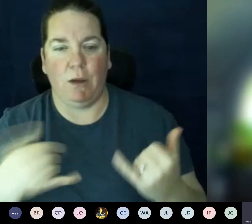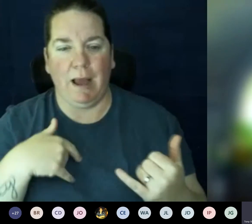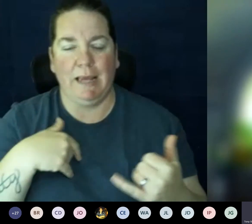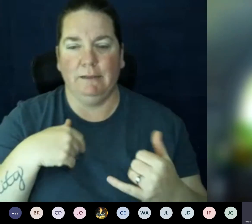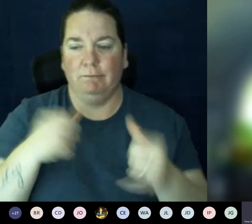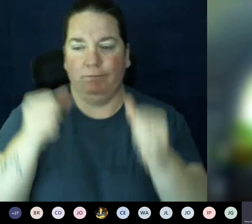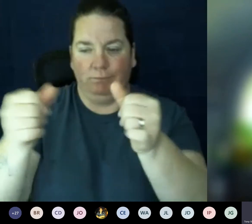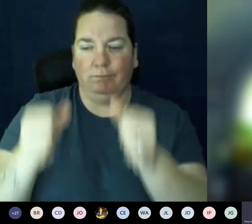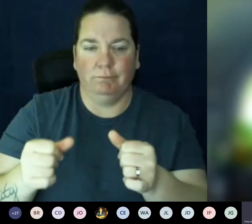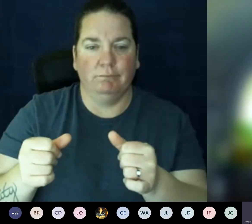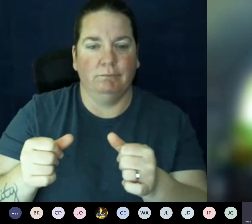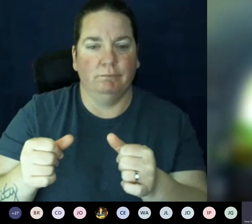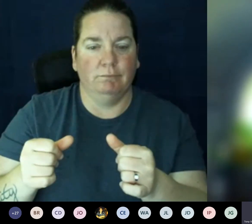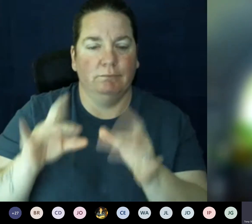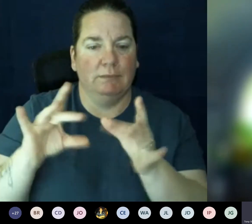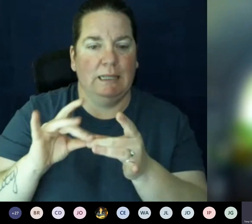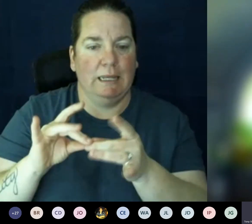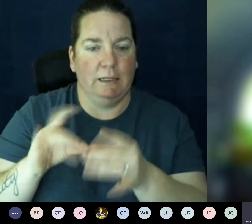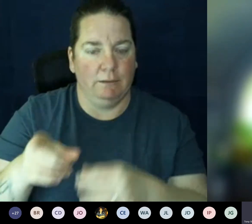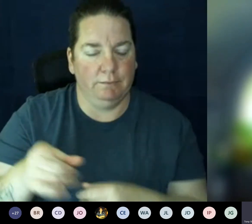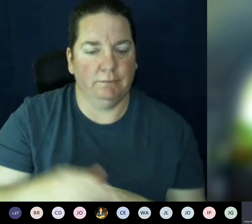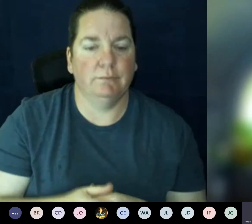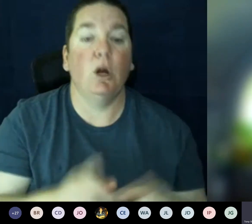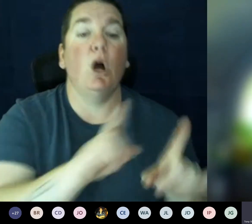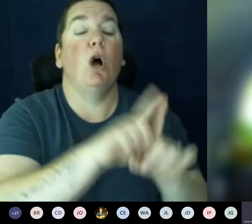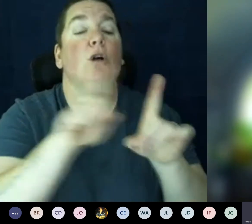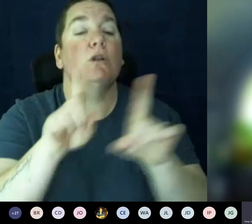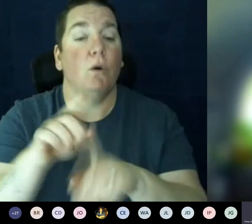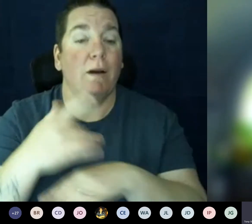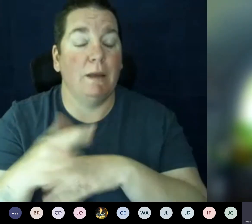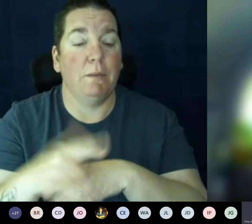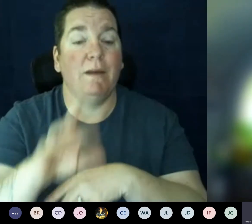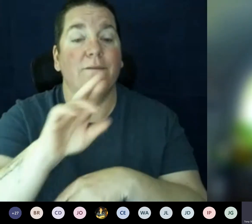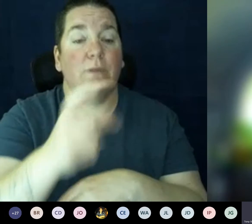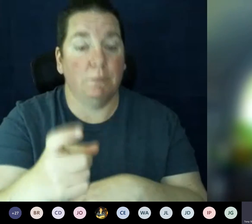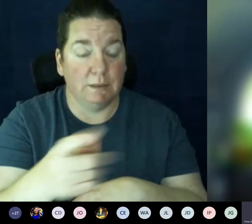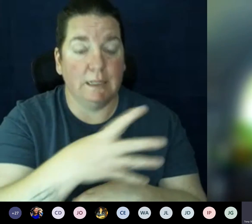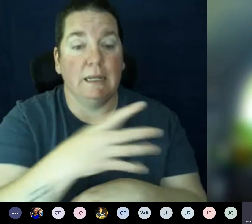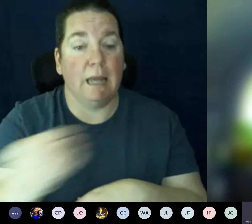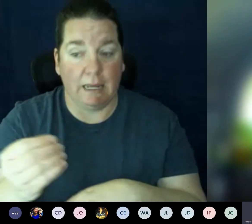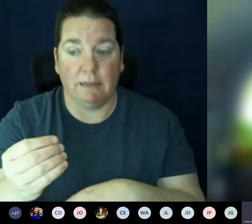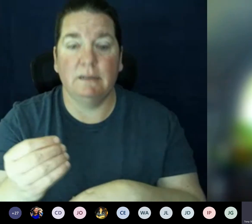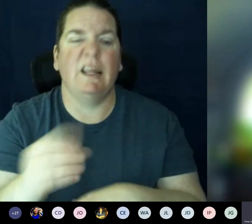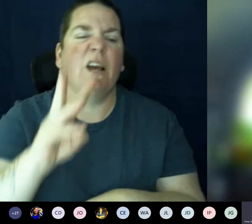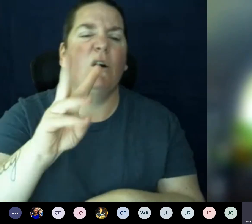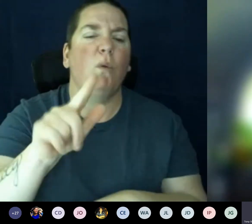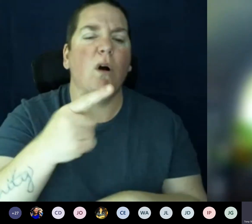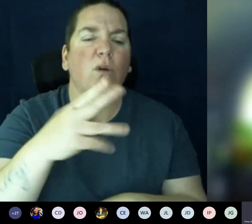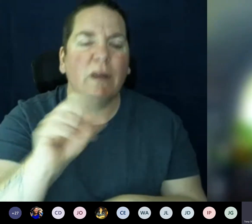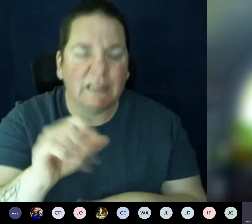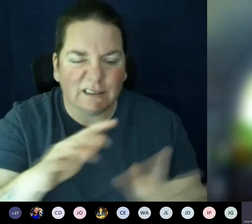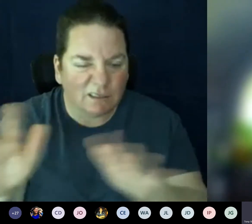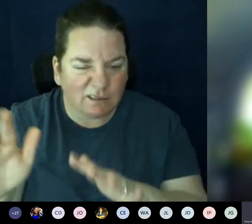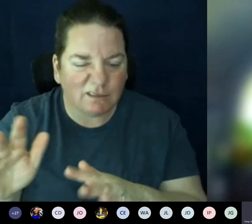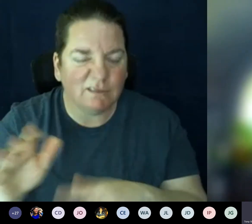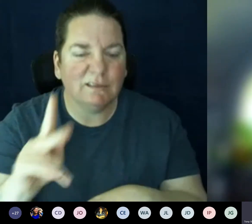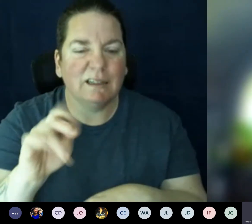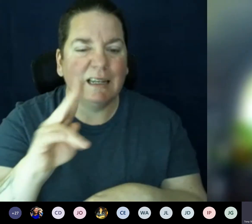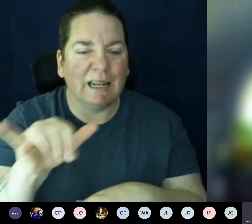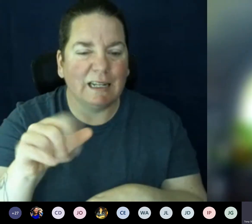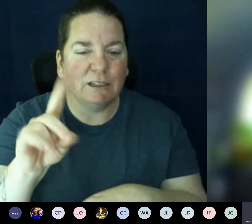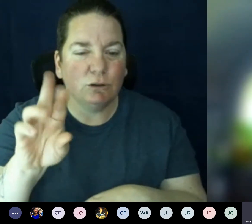chat. And then also widely available at pharmacies and through commercial retail. Insurance companies,